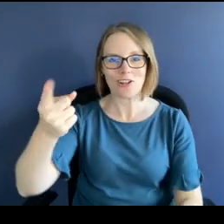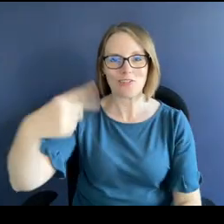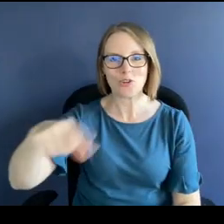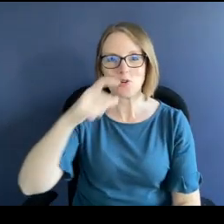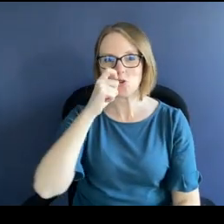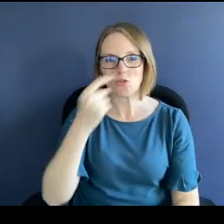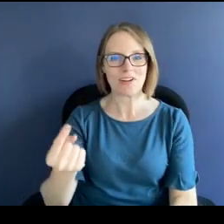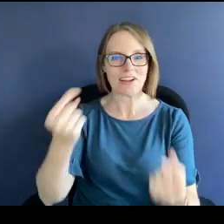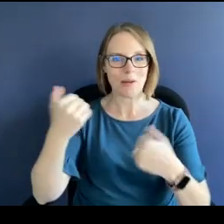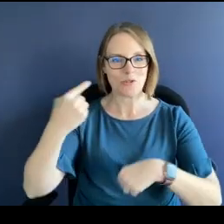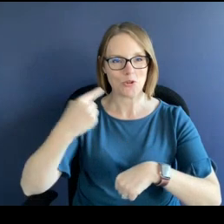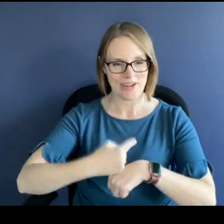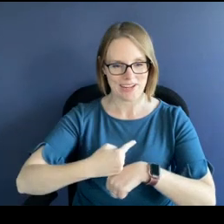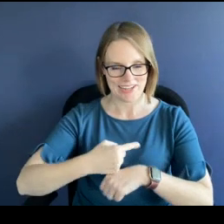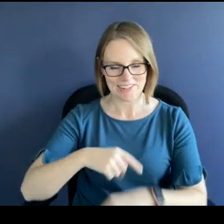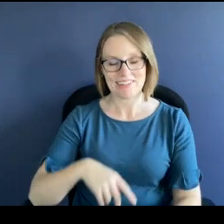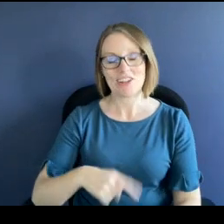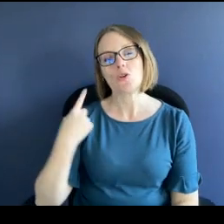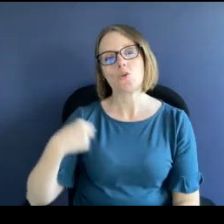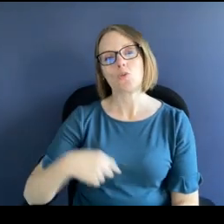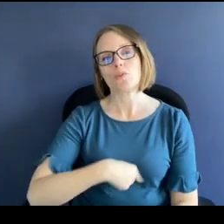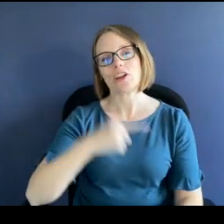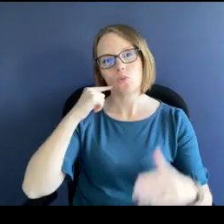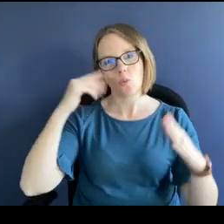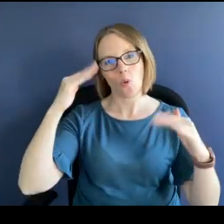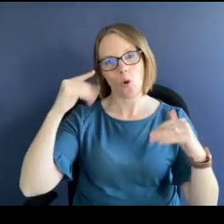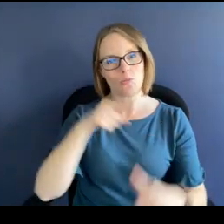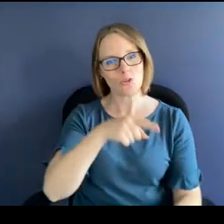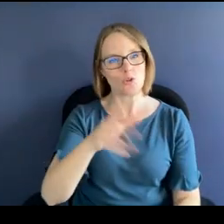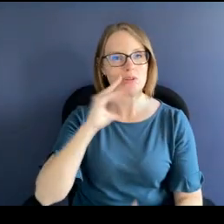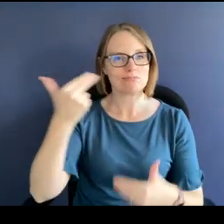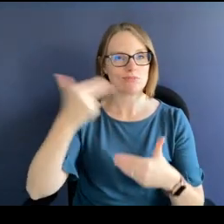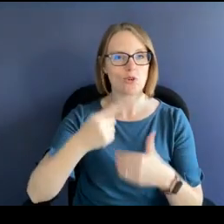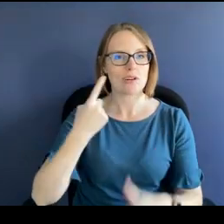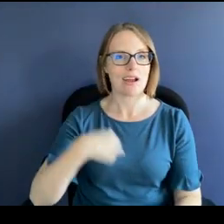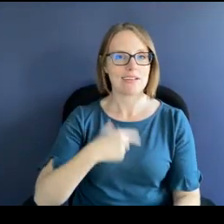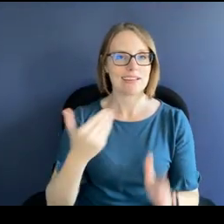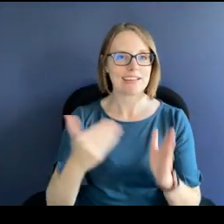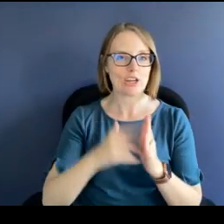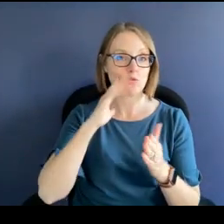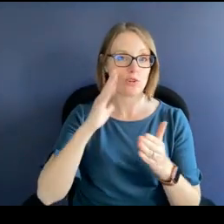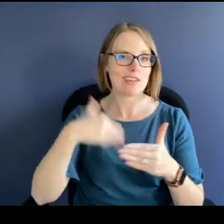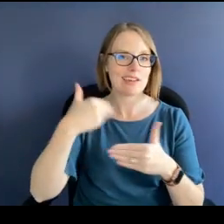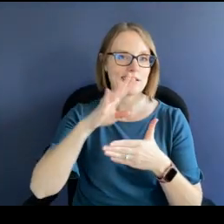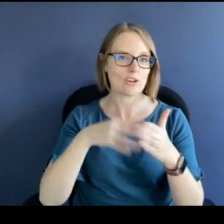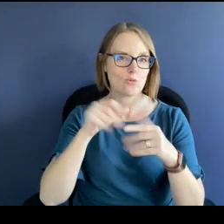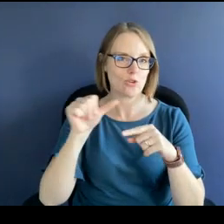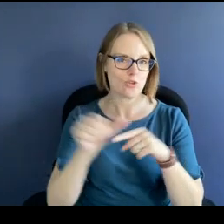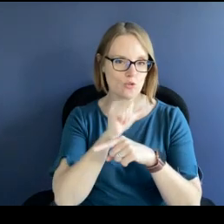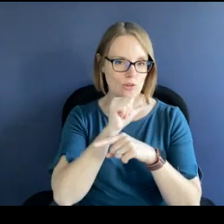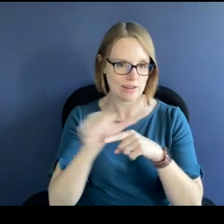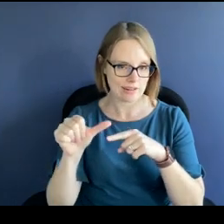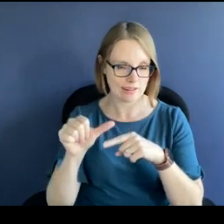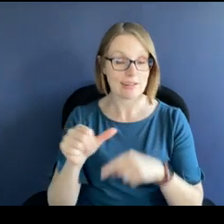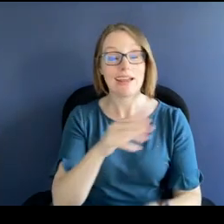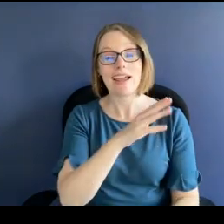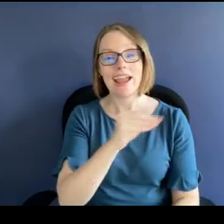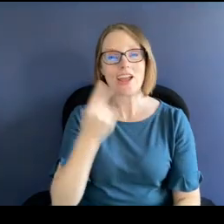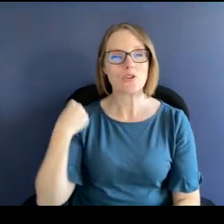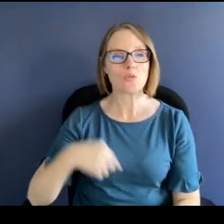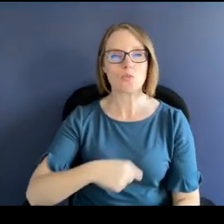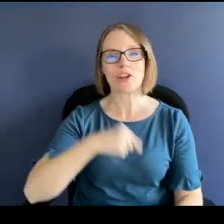attended today. We hope that you will join us for our next scheduled training, and